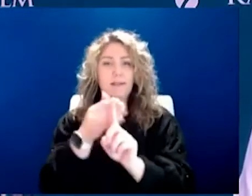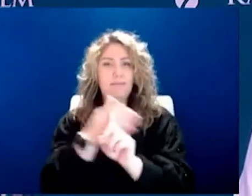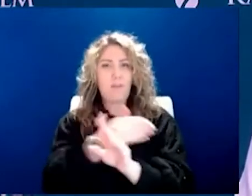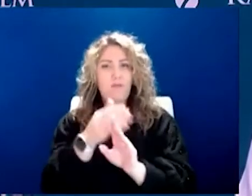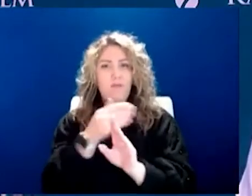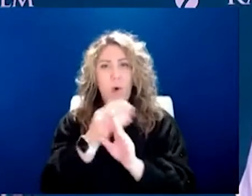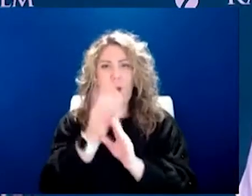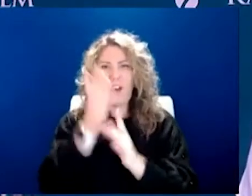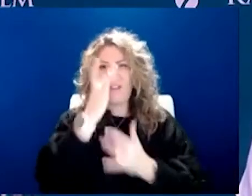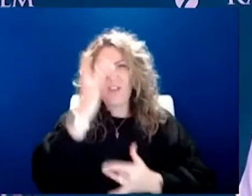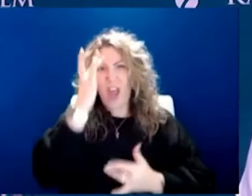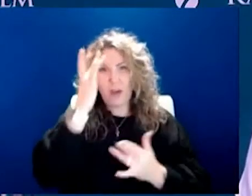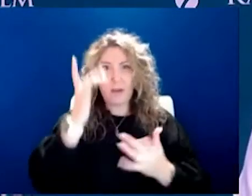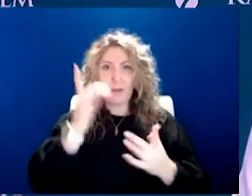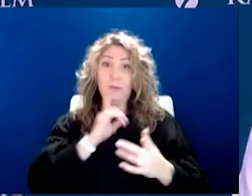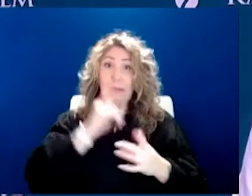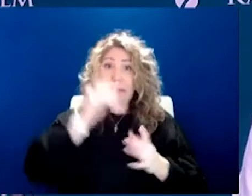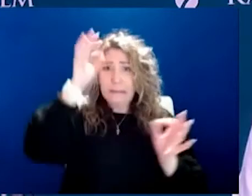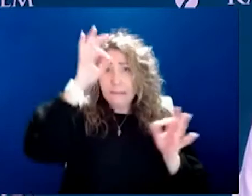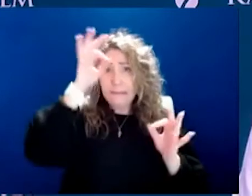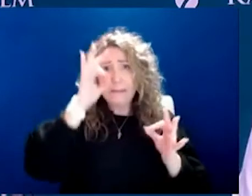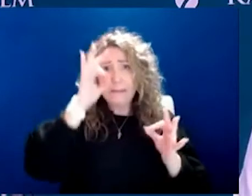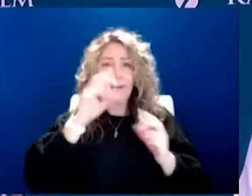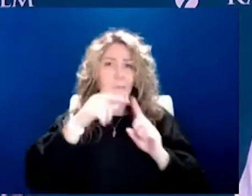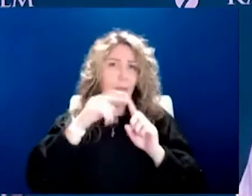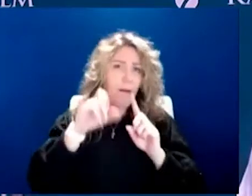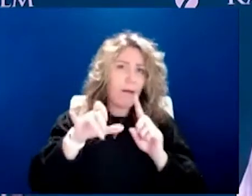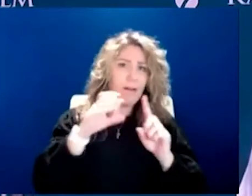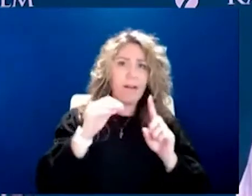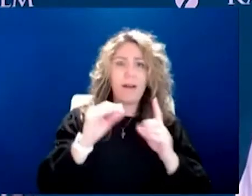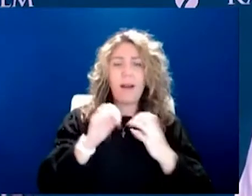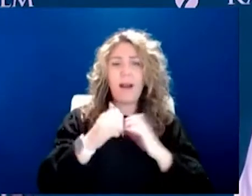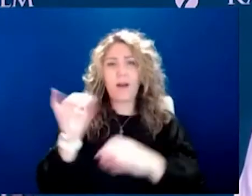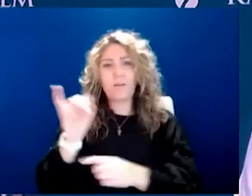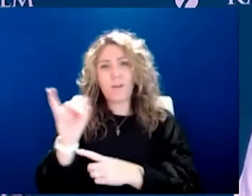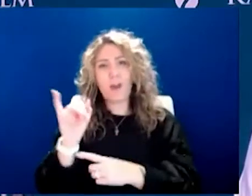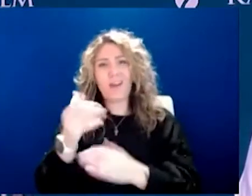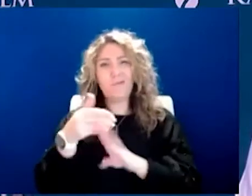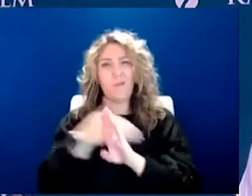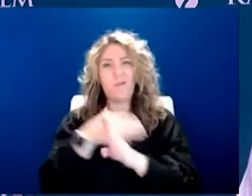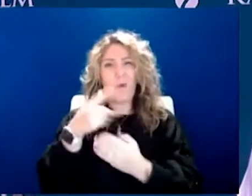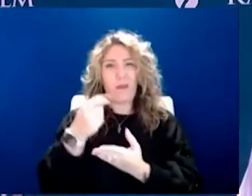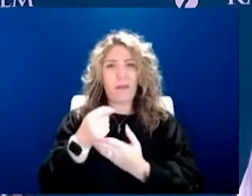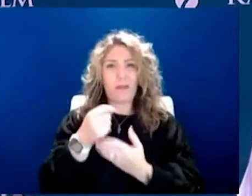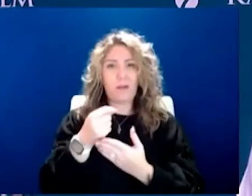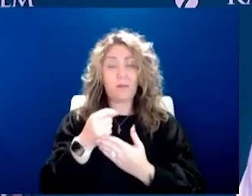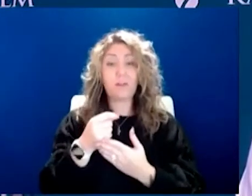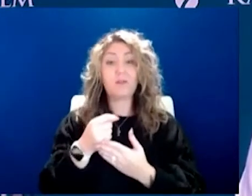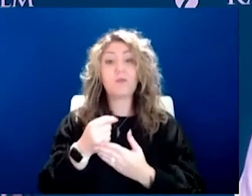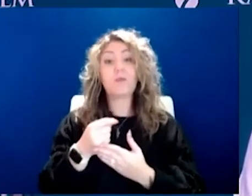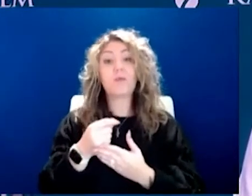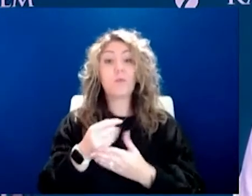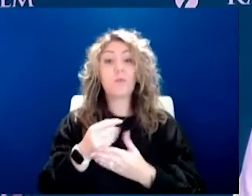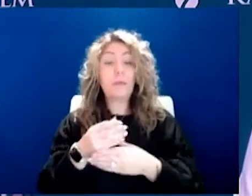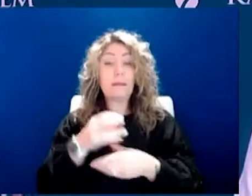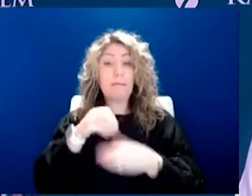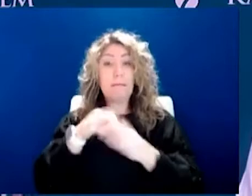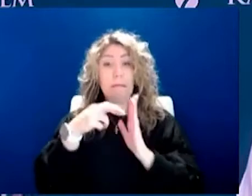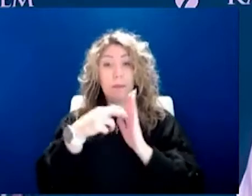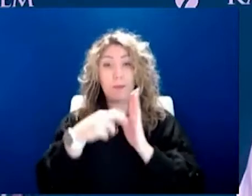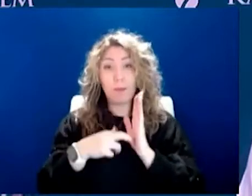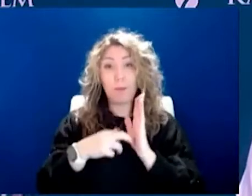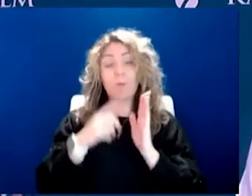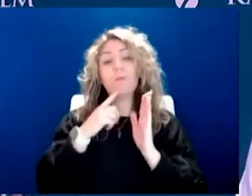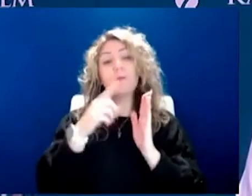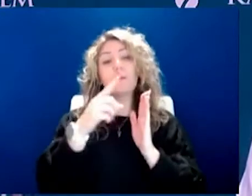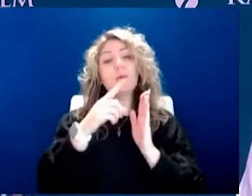and how infectious it might be, and before there were therapeutics. So in their guidelines, they list out the